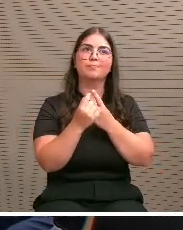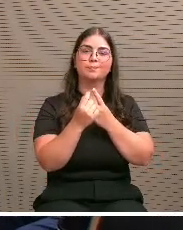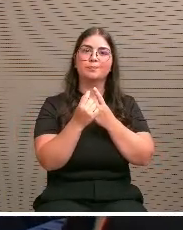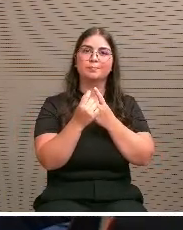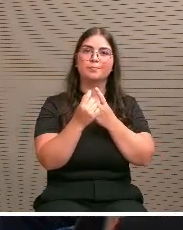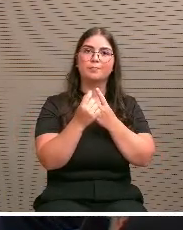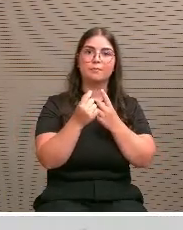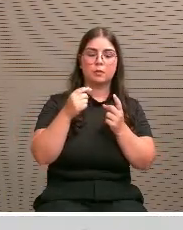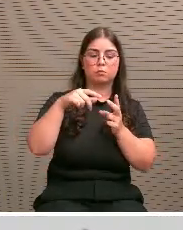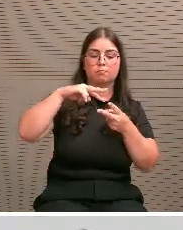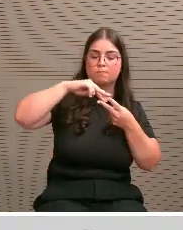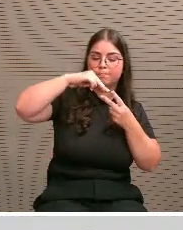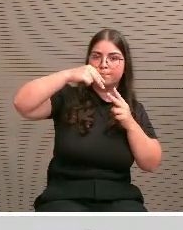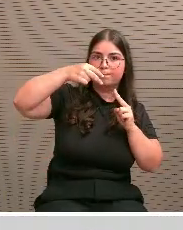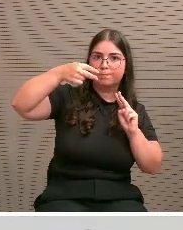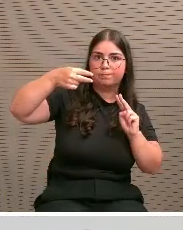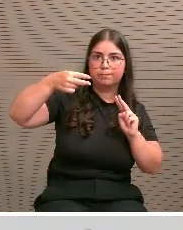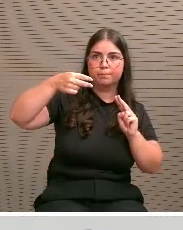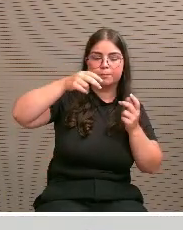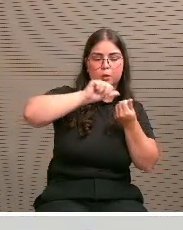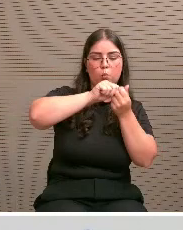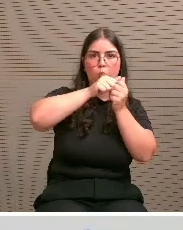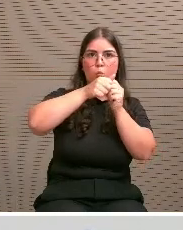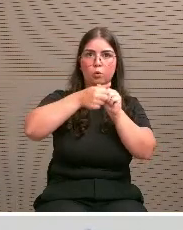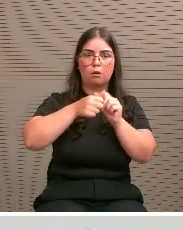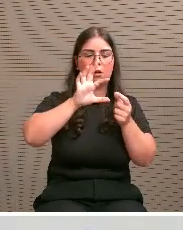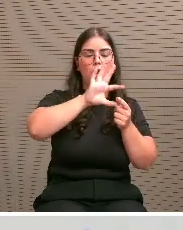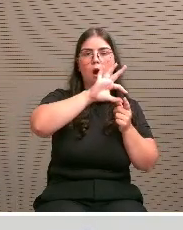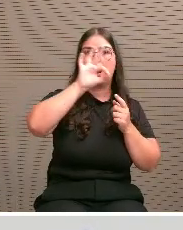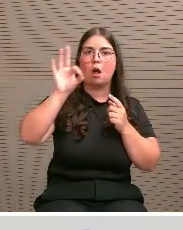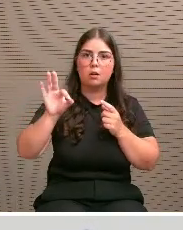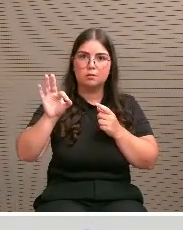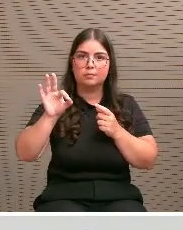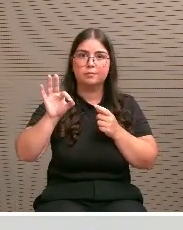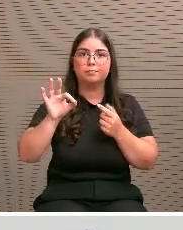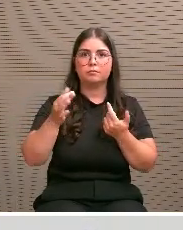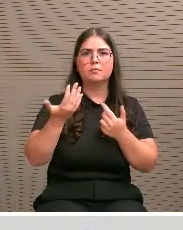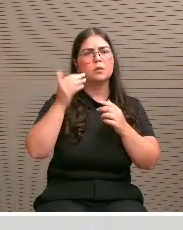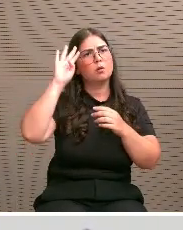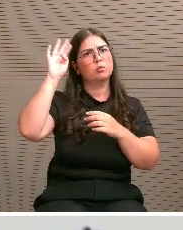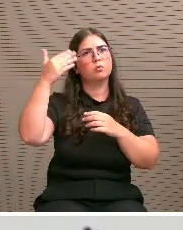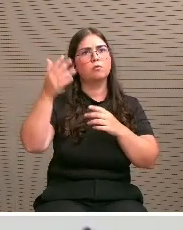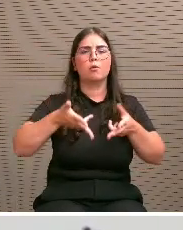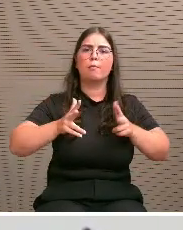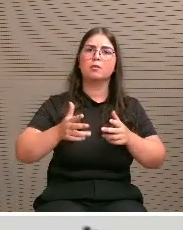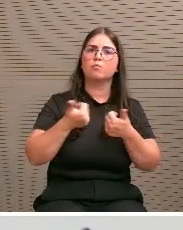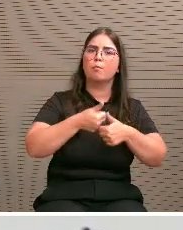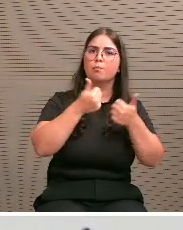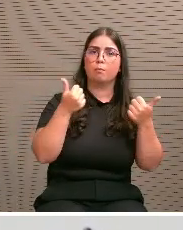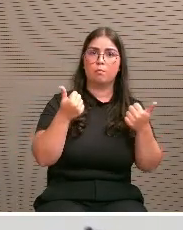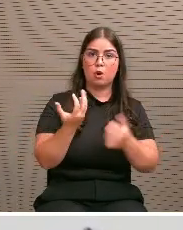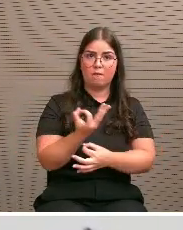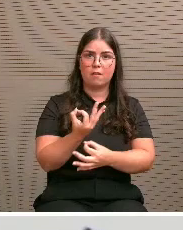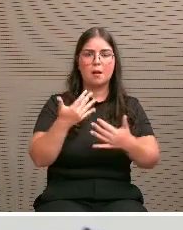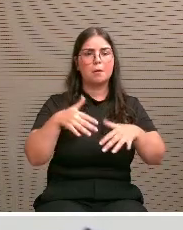to go. I'm sure in the future we will have even better methods for doing this. But at the moment, this one is pretty damn